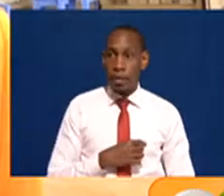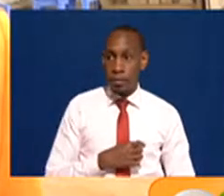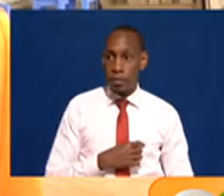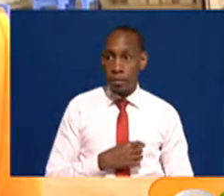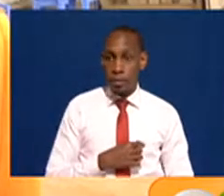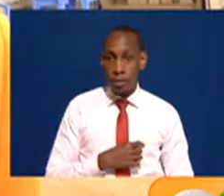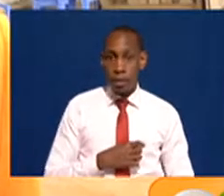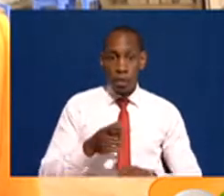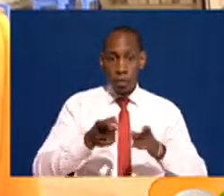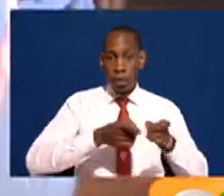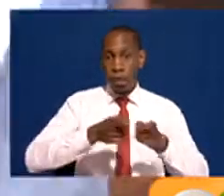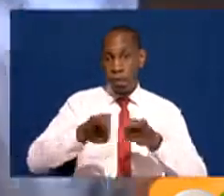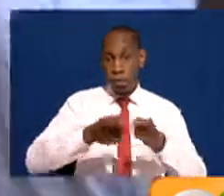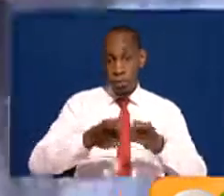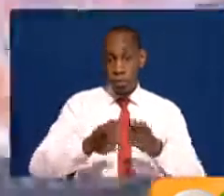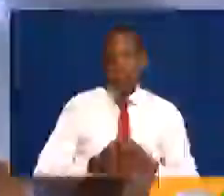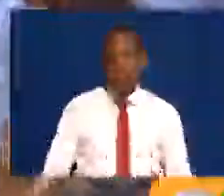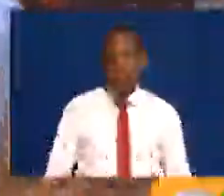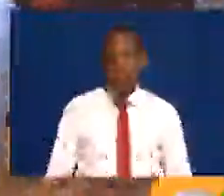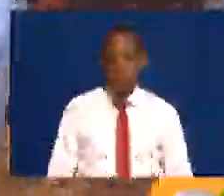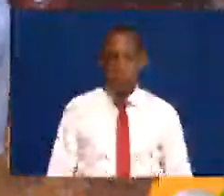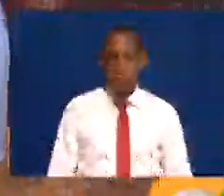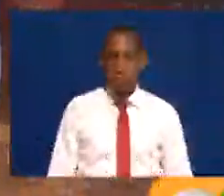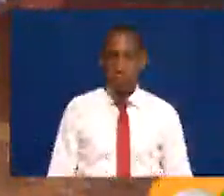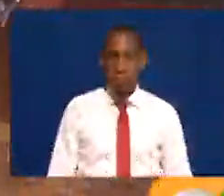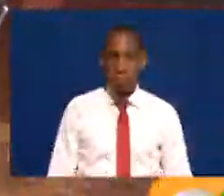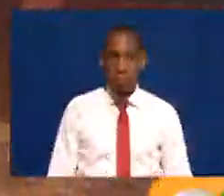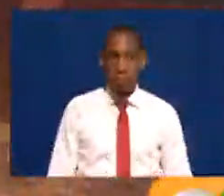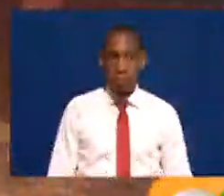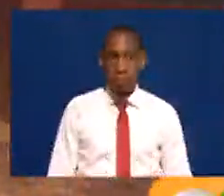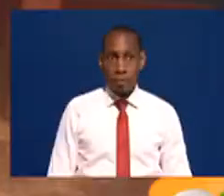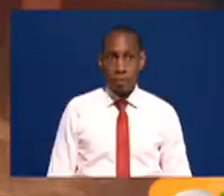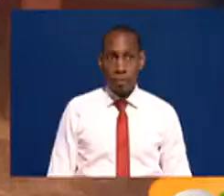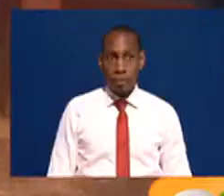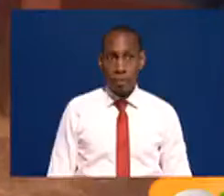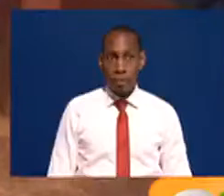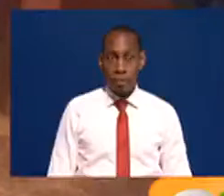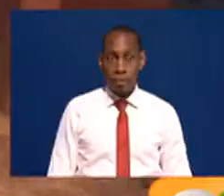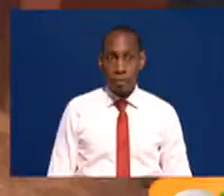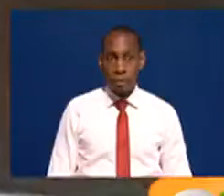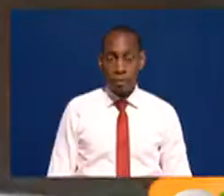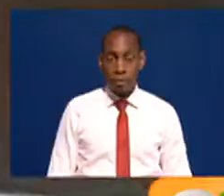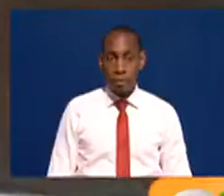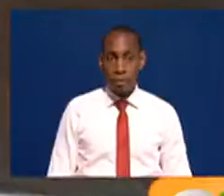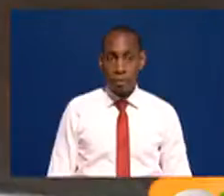run our own show. Brenda Wanga, Citizen TV.